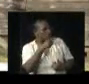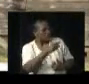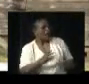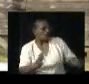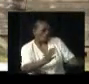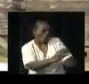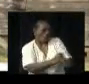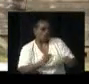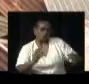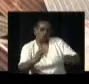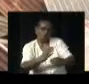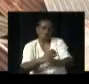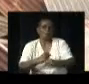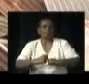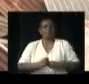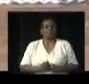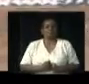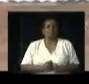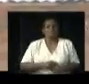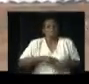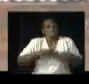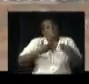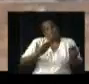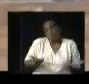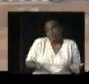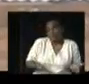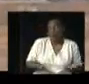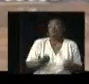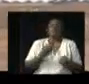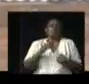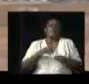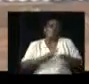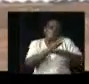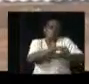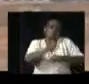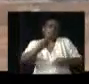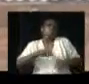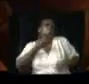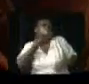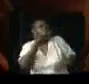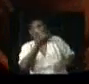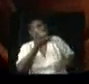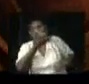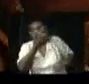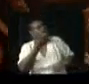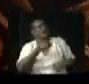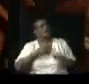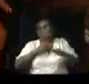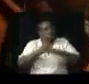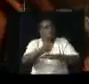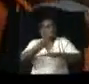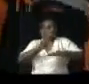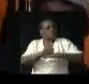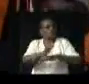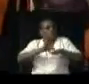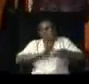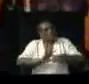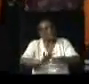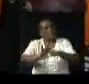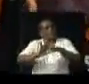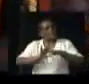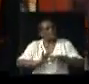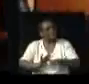provided assistance on Monday. But still, the government is asked for further guidance and to finally start up